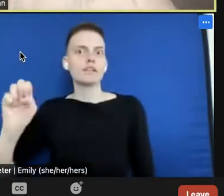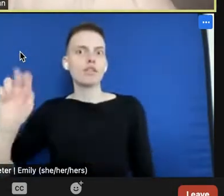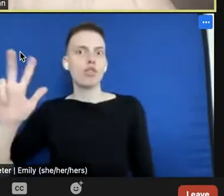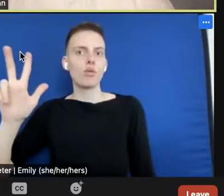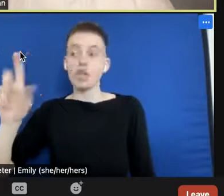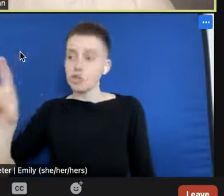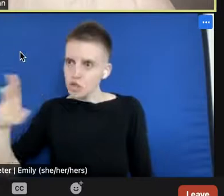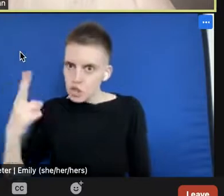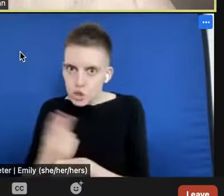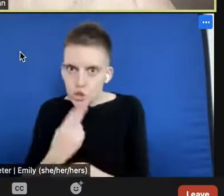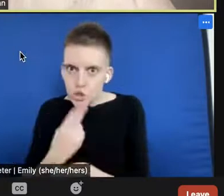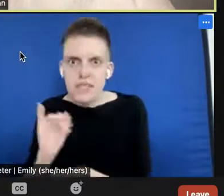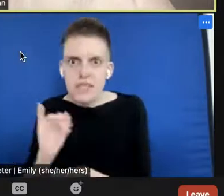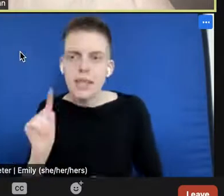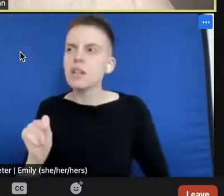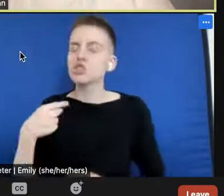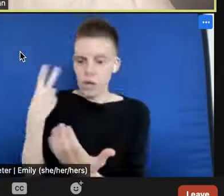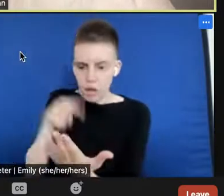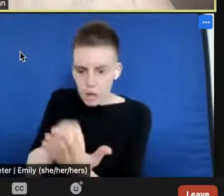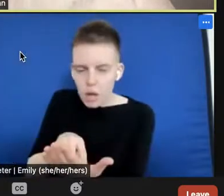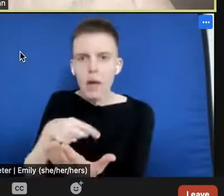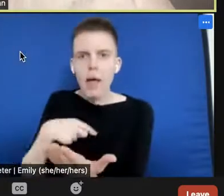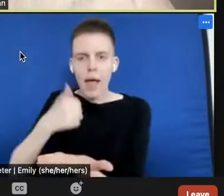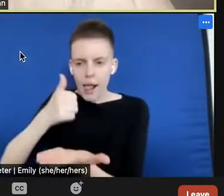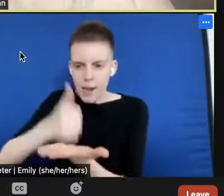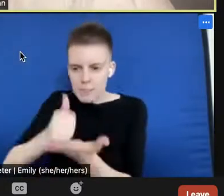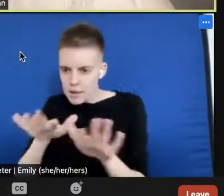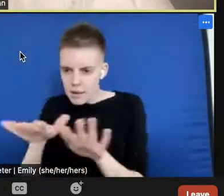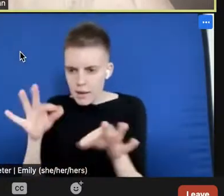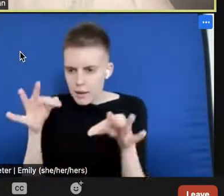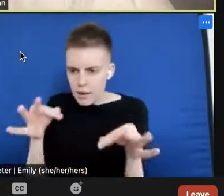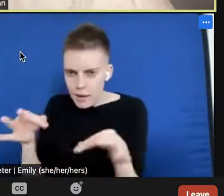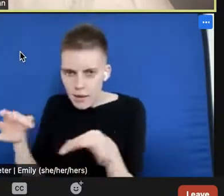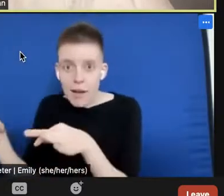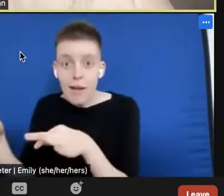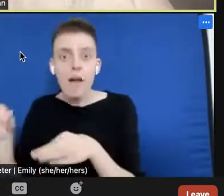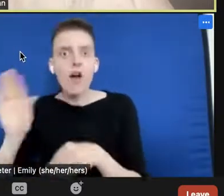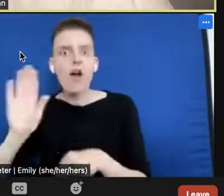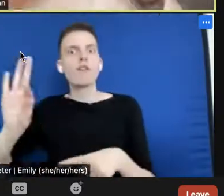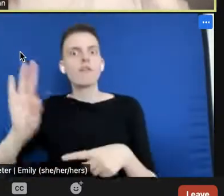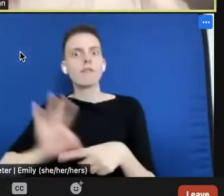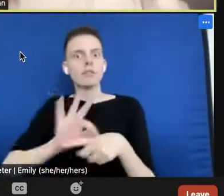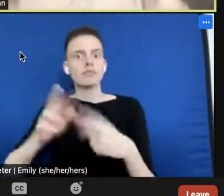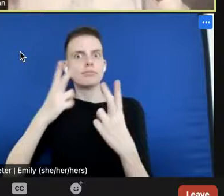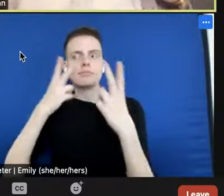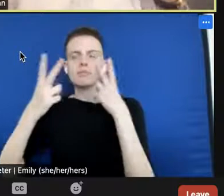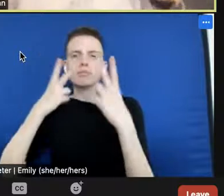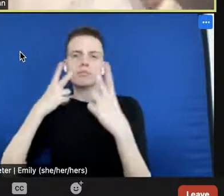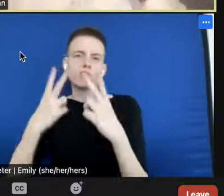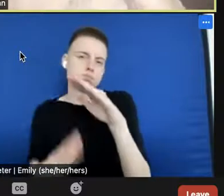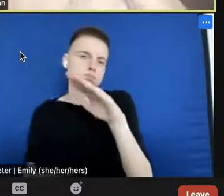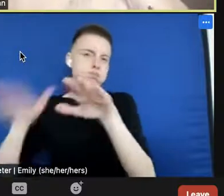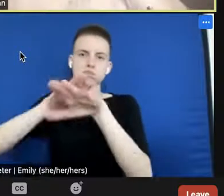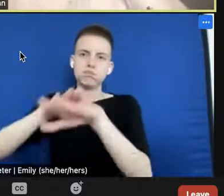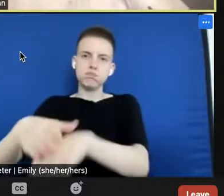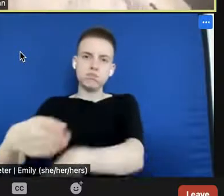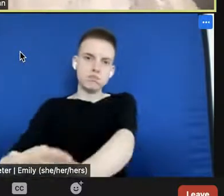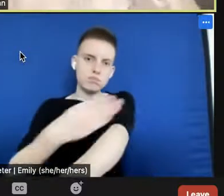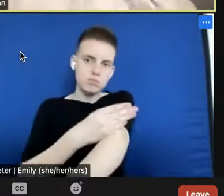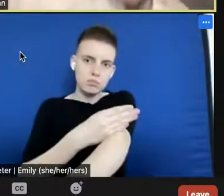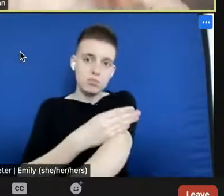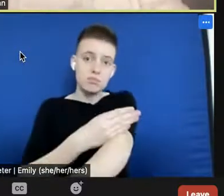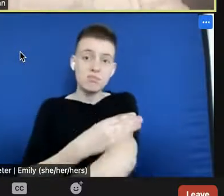looks at it, and she makes decisions with it. And by the way, her functional vision has improved. A lot of responsibility